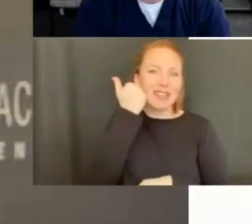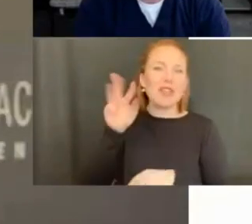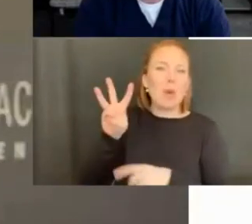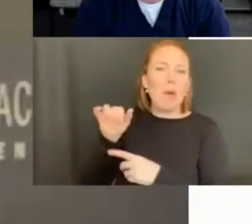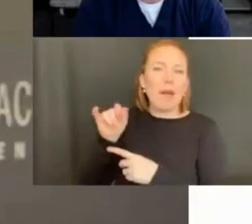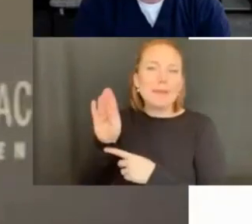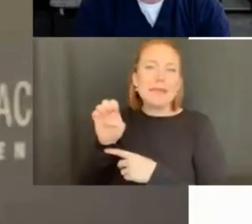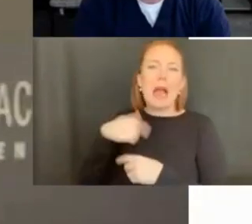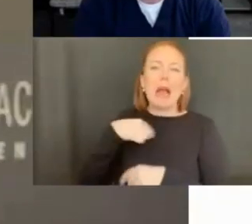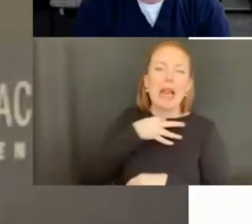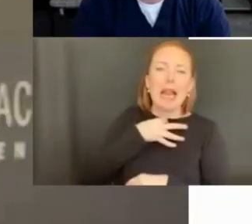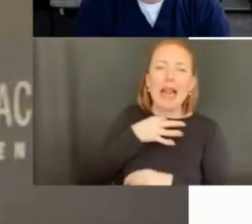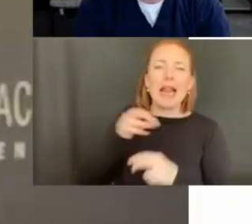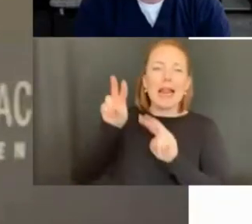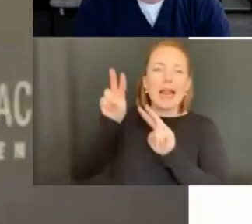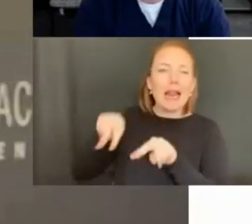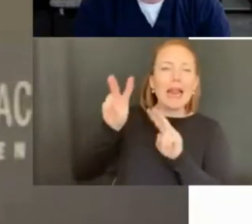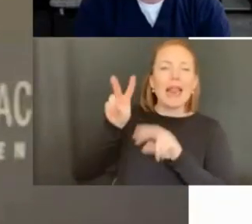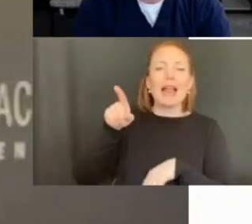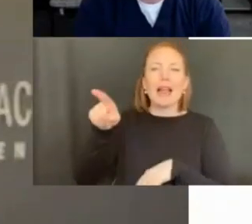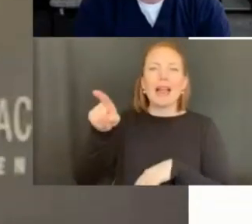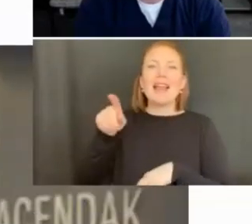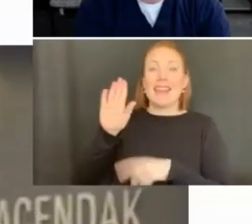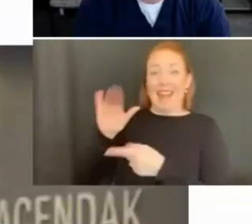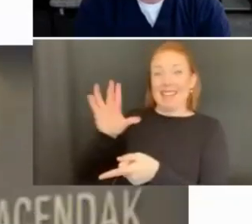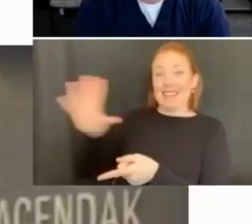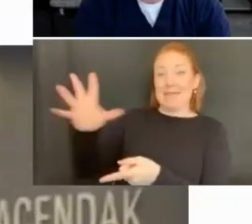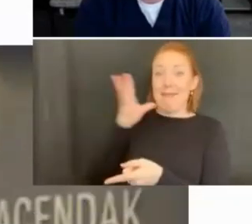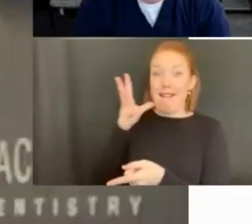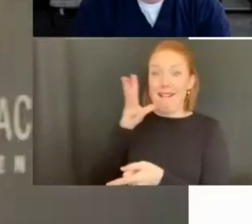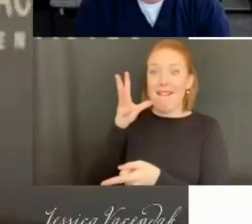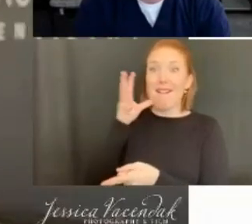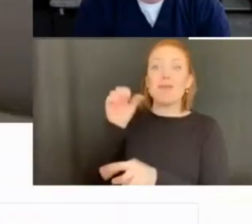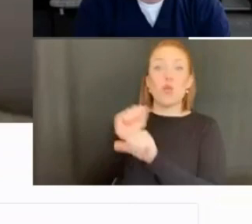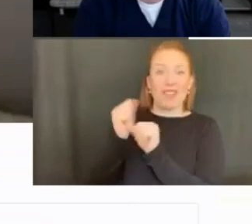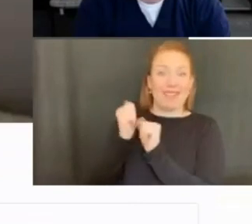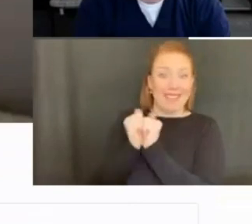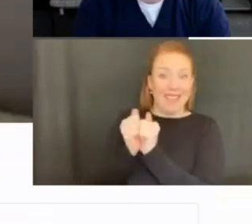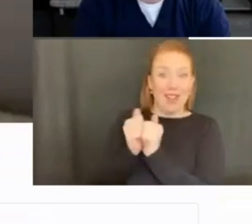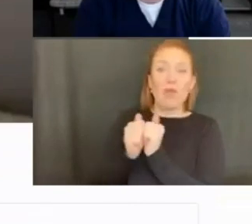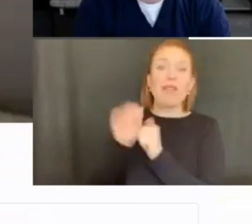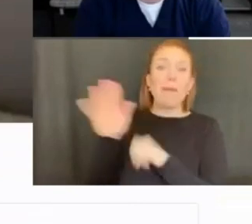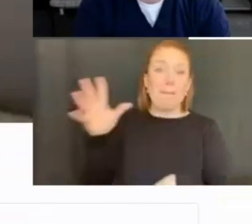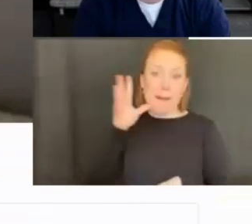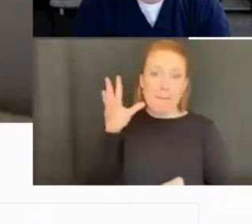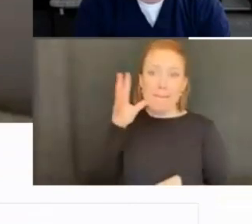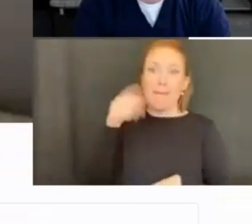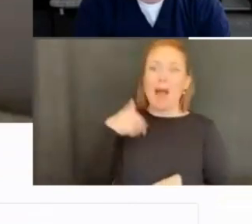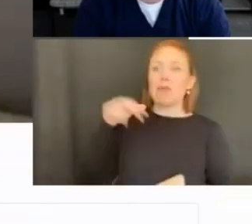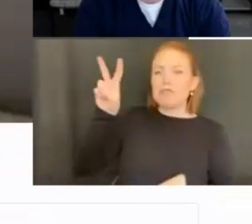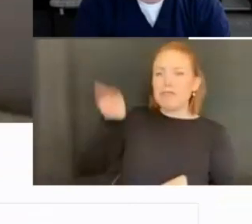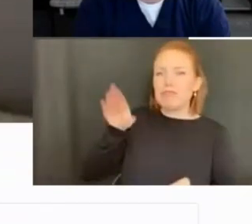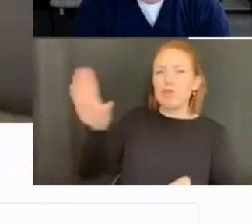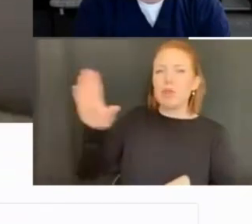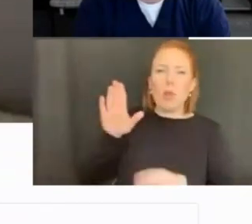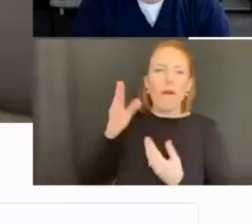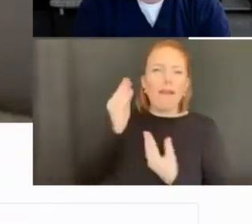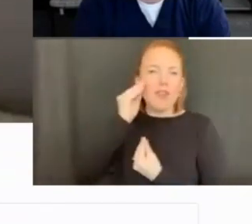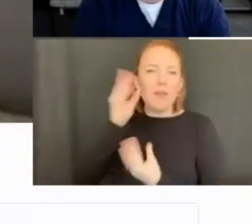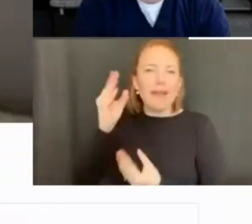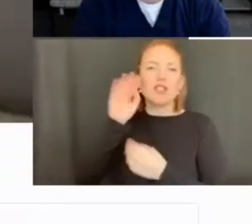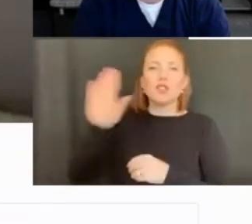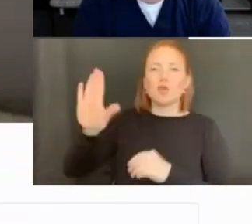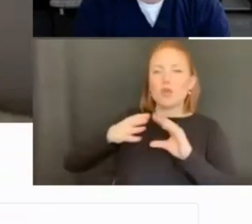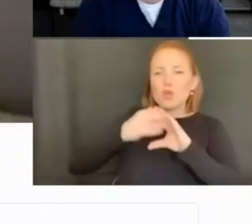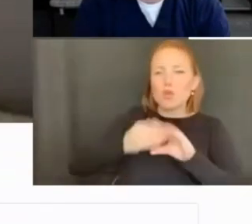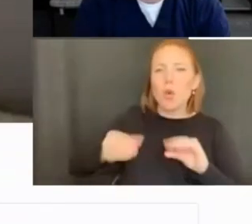and bio. Here's Dr. Daniel's mom, whom he works alongside. And I was looking at your bio. Now, it